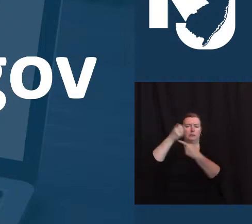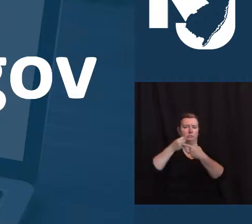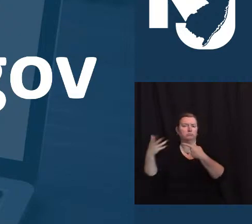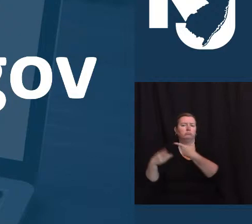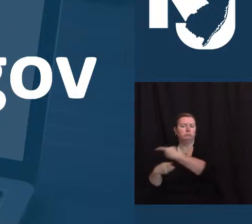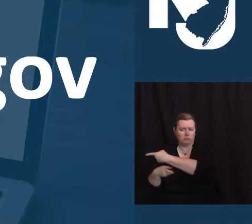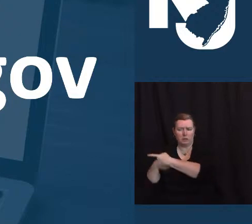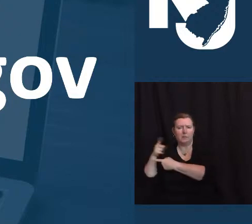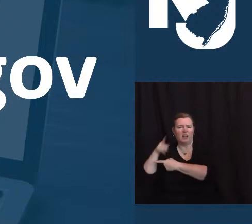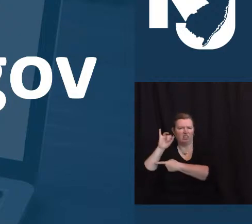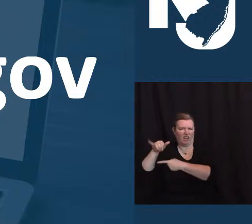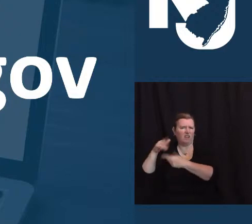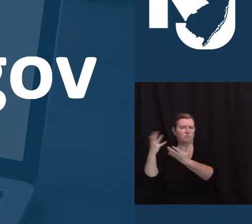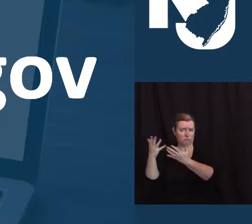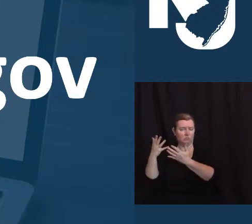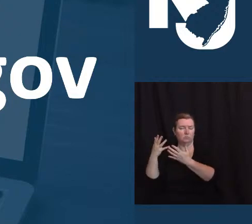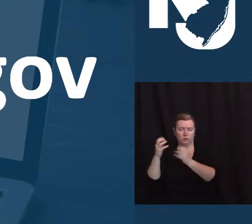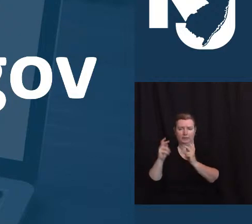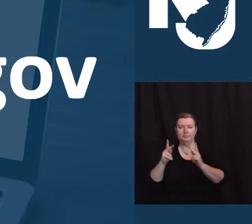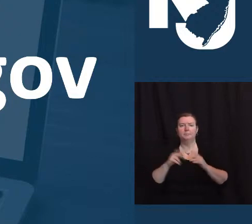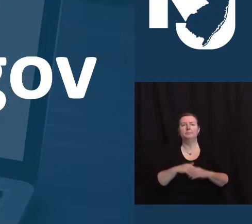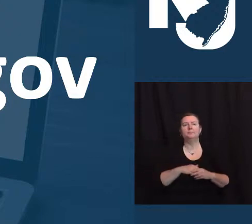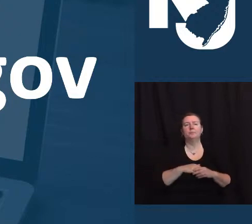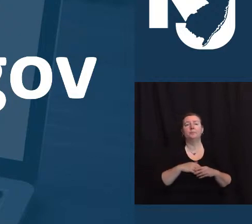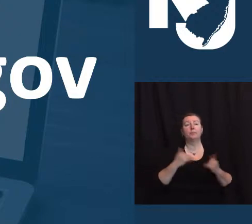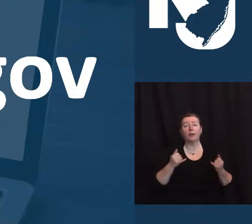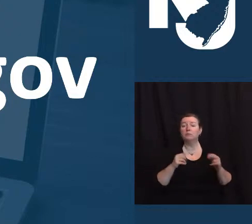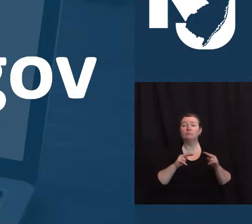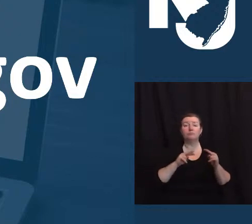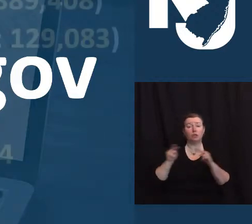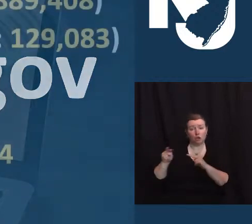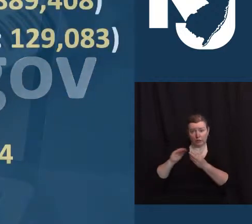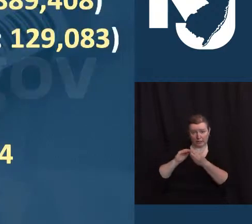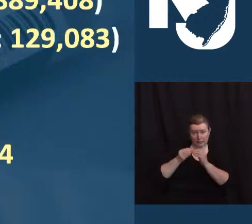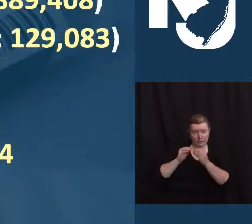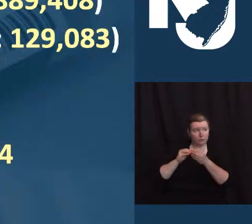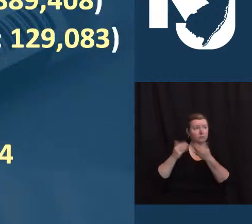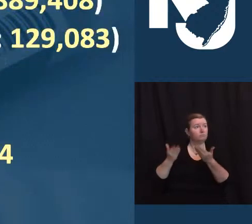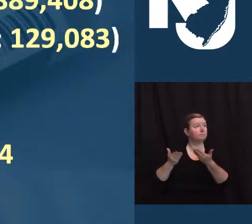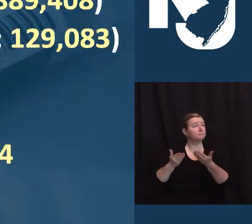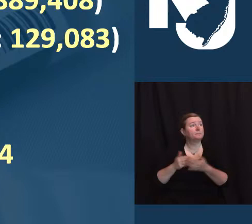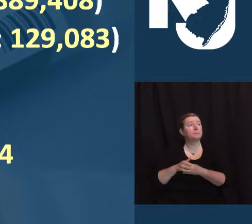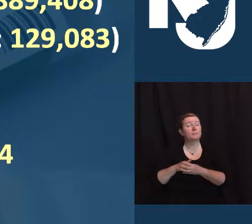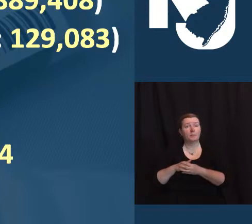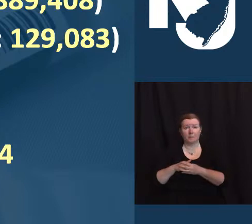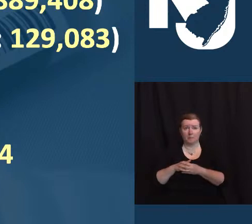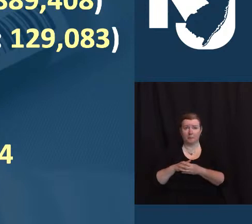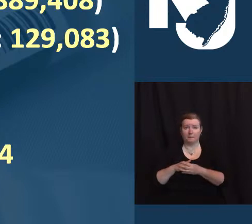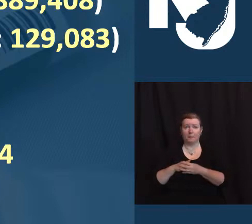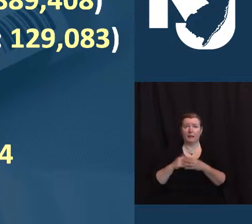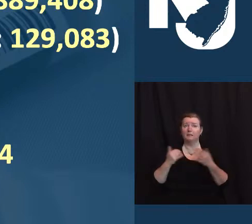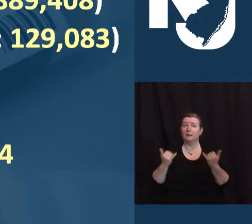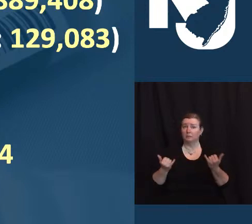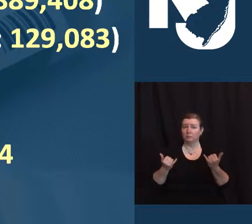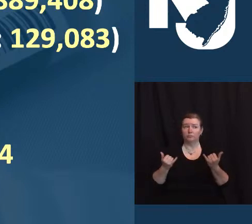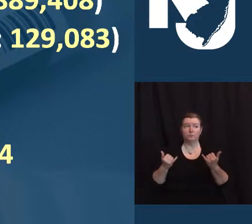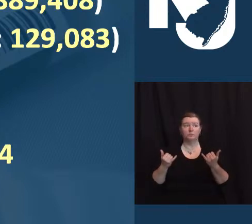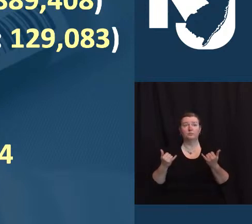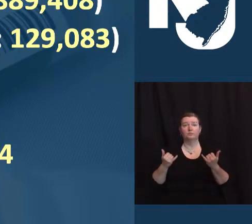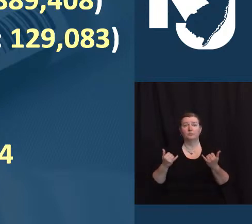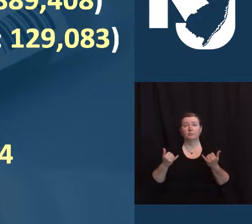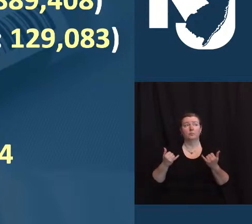moments. So let's take a quick look at the rest of today's numbers. We are reporting an additional